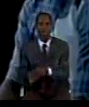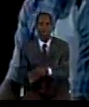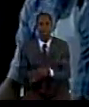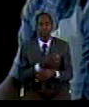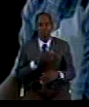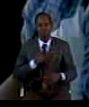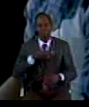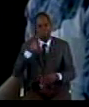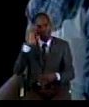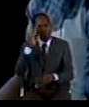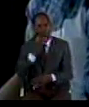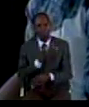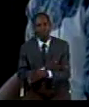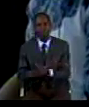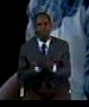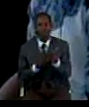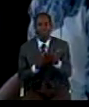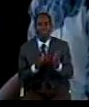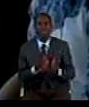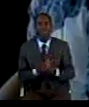Percival.